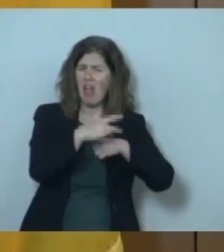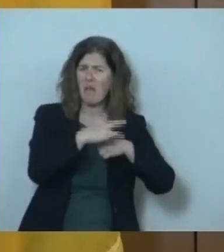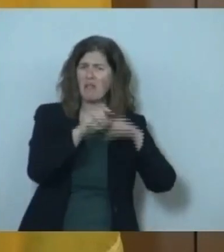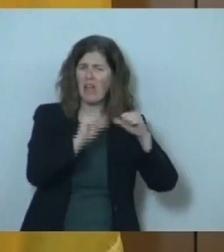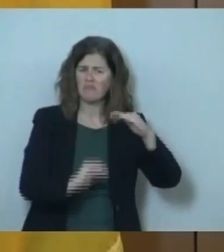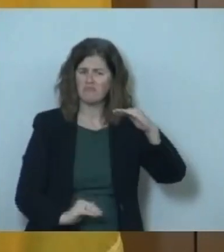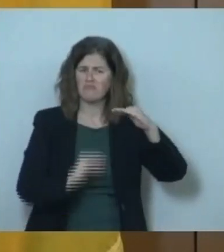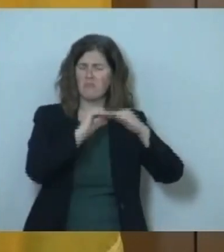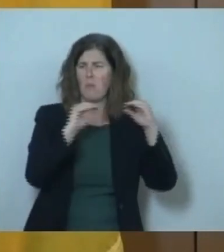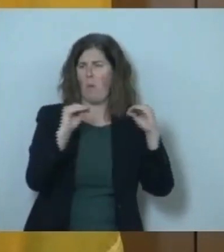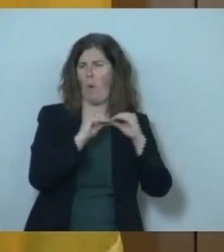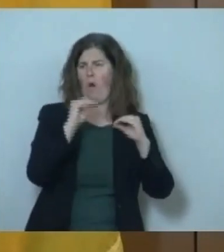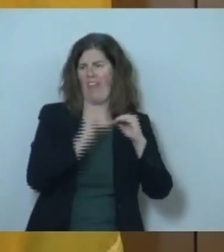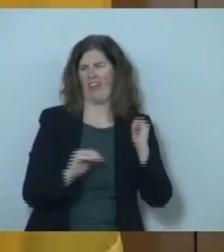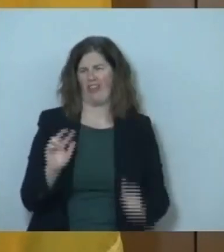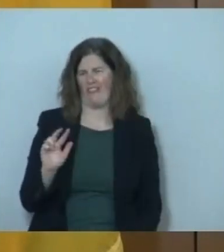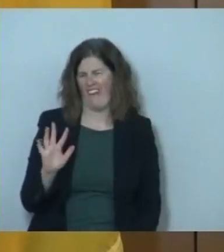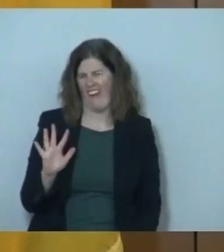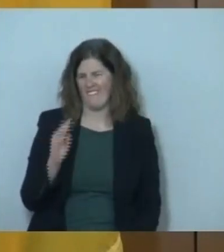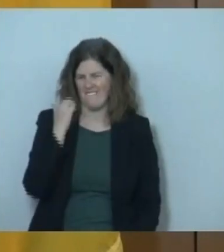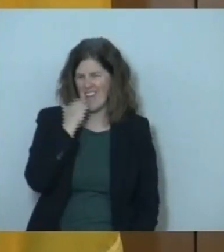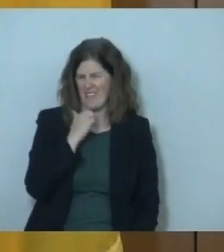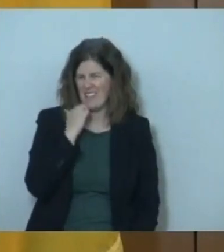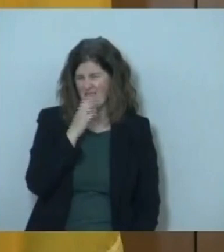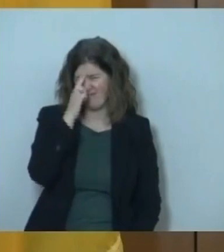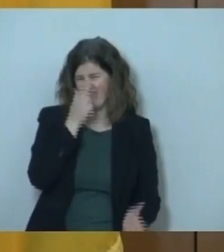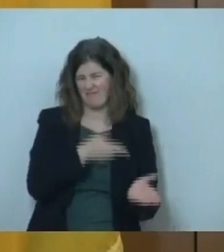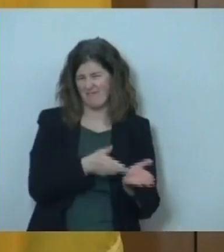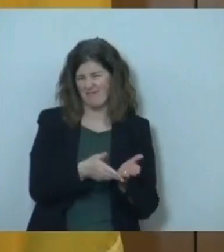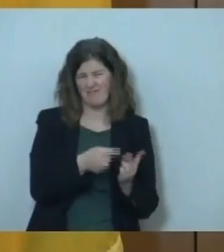do much better than that, and frankly